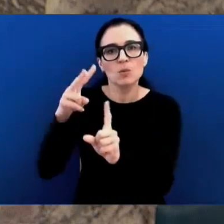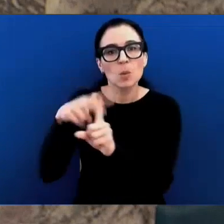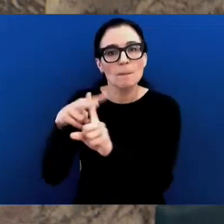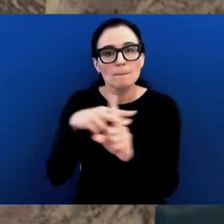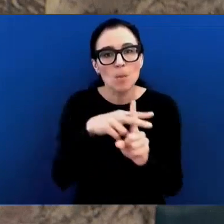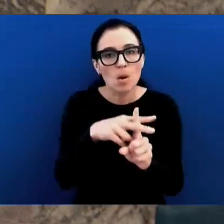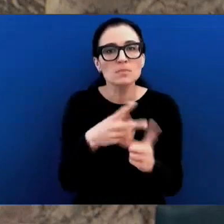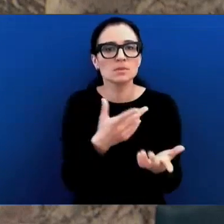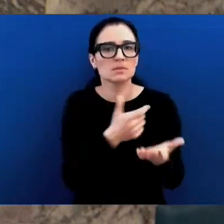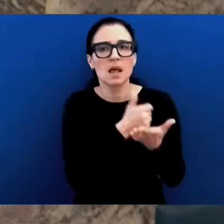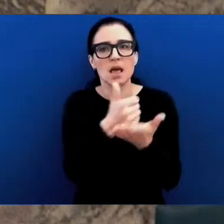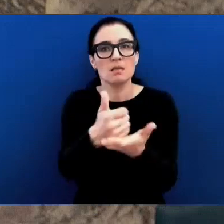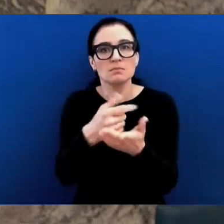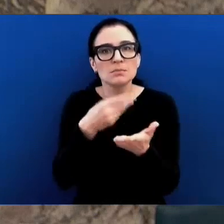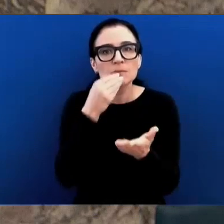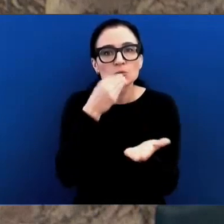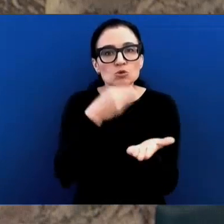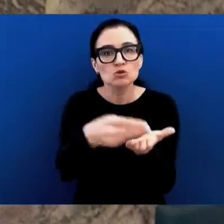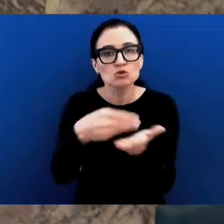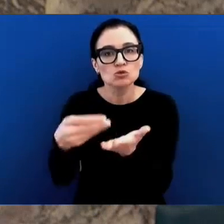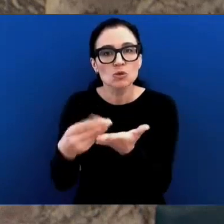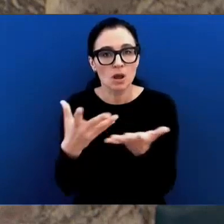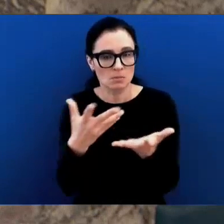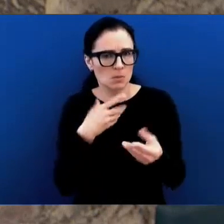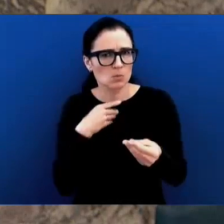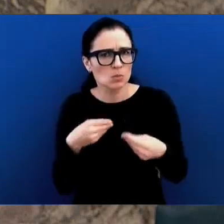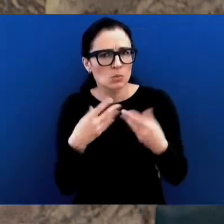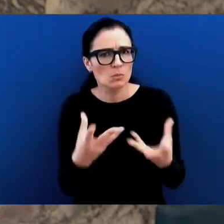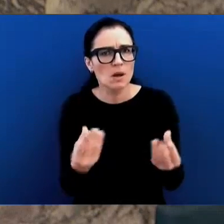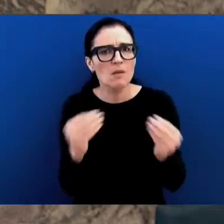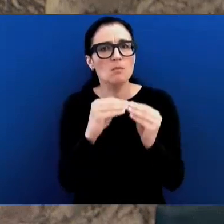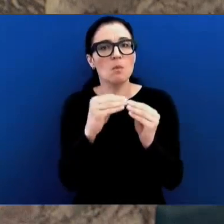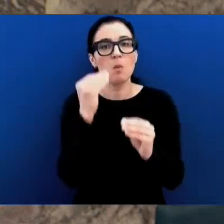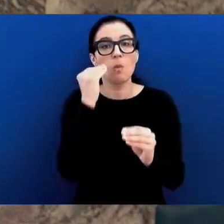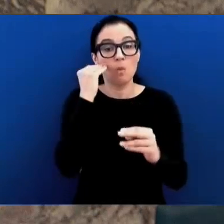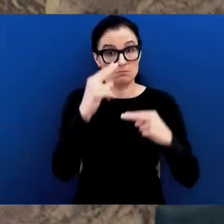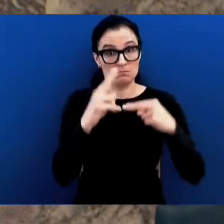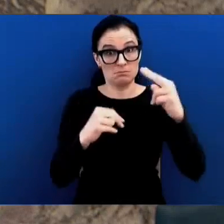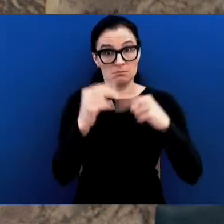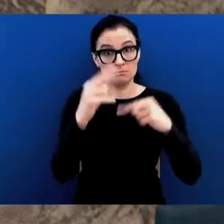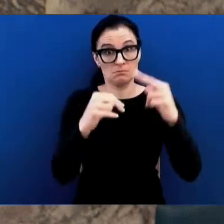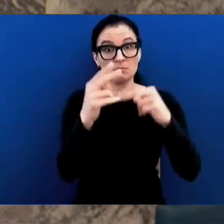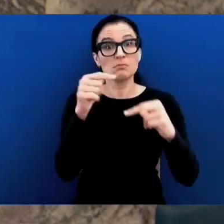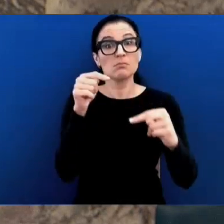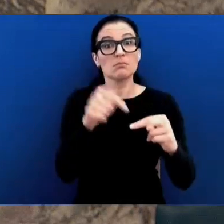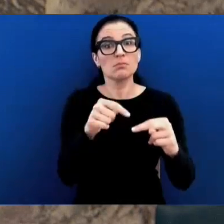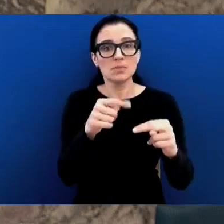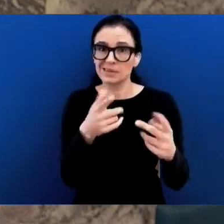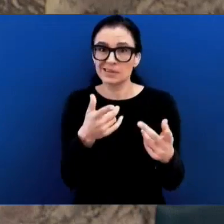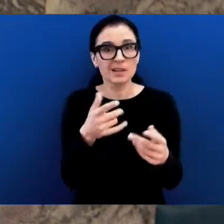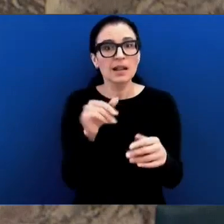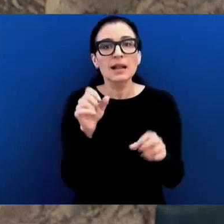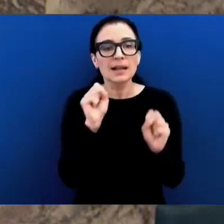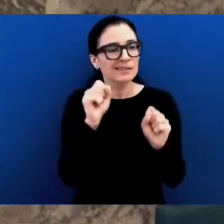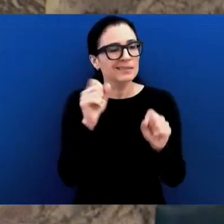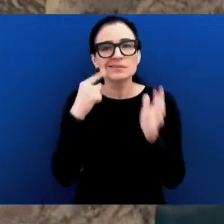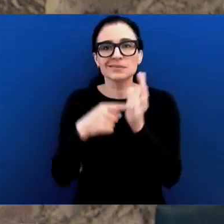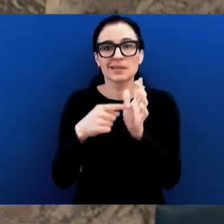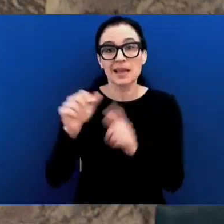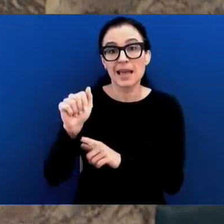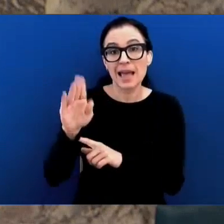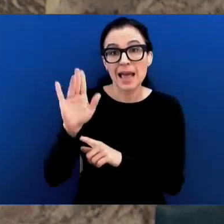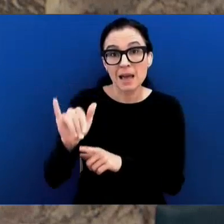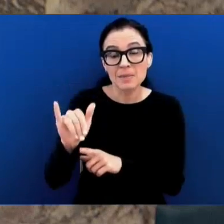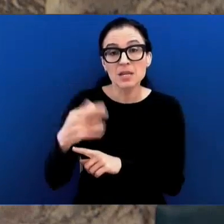communities like Abbotsford, Richmond, Nanaimo, and we're helping seniors with costs because they're also getting the electricity affordability credit, they're